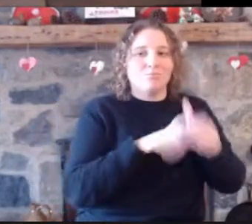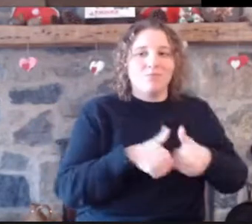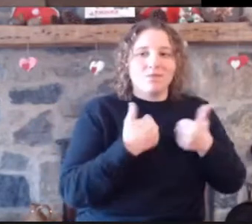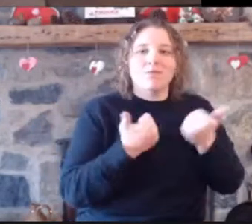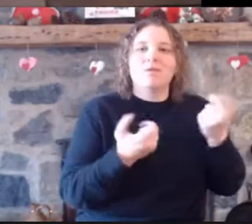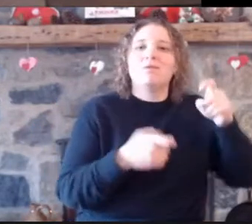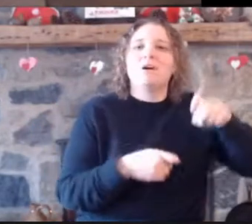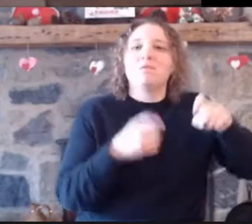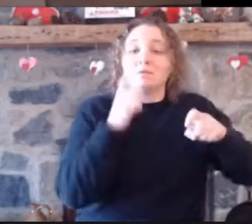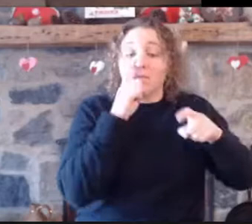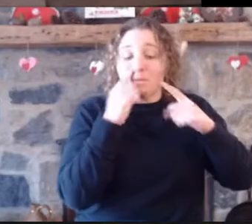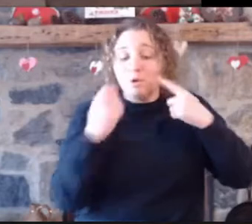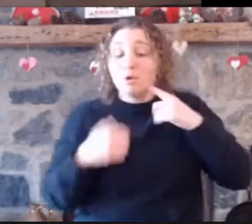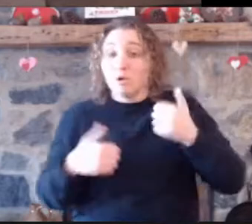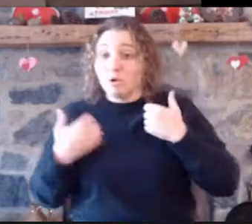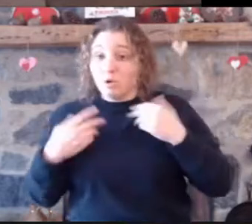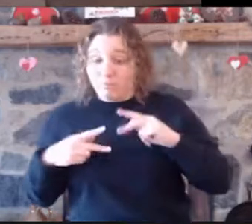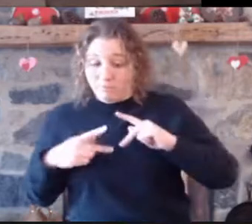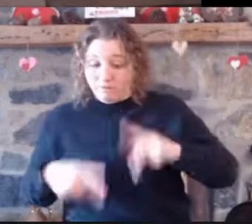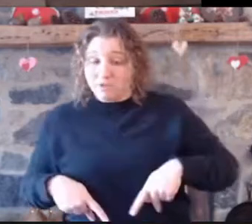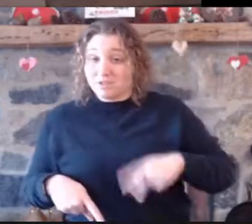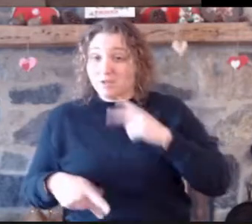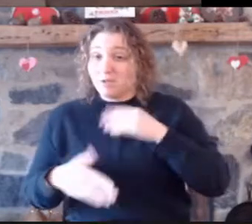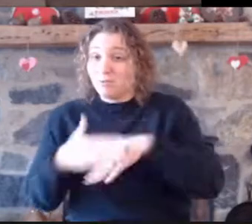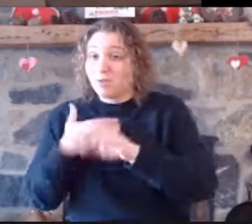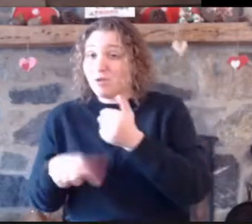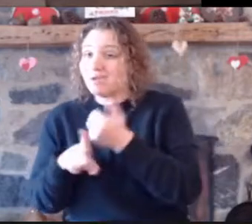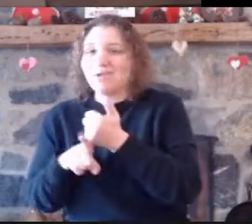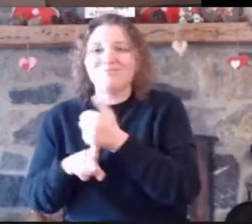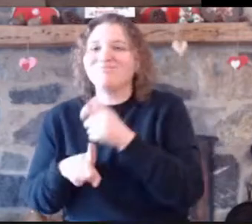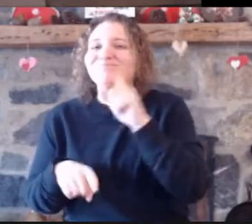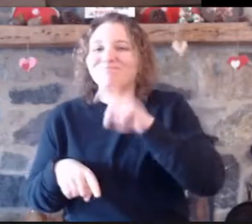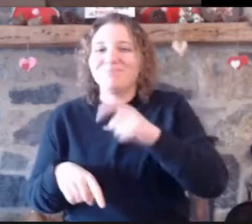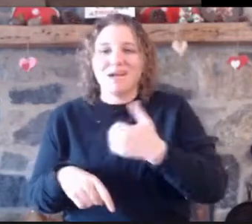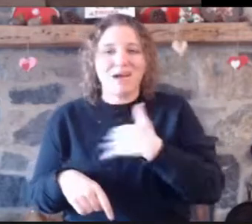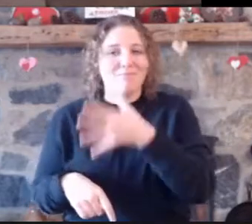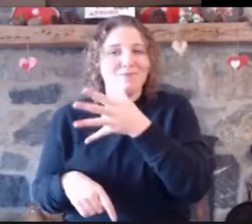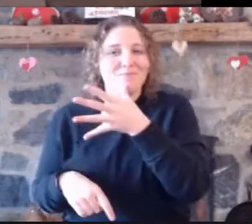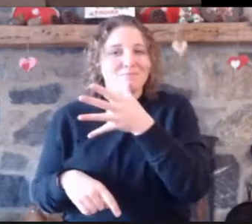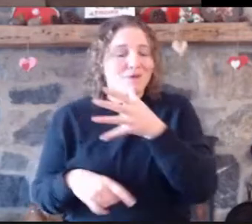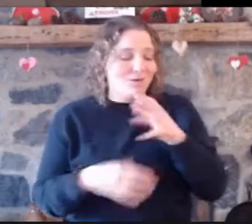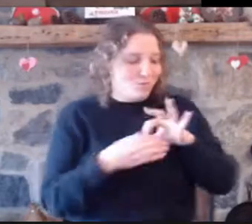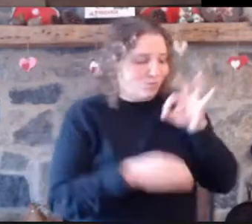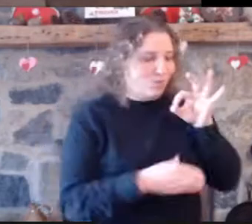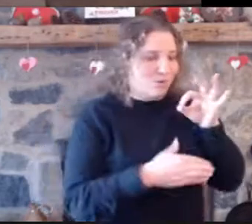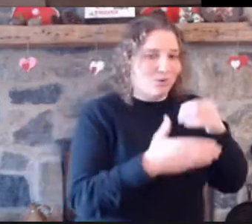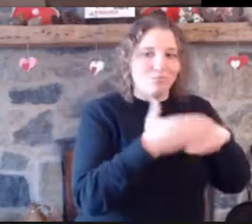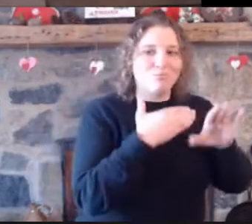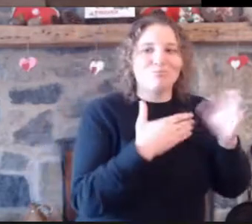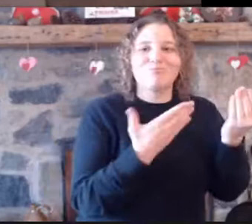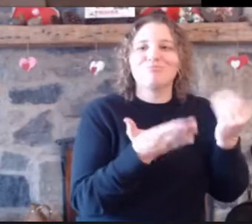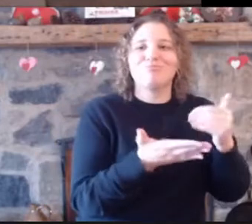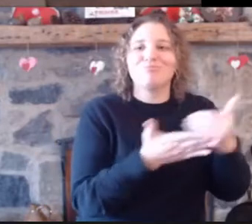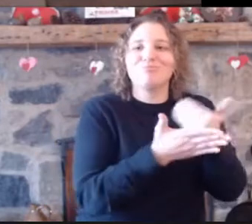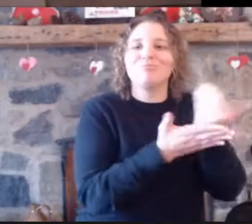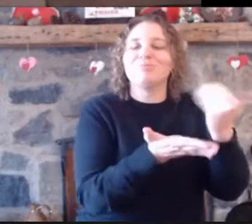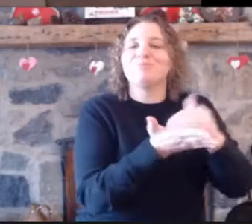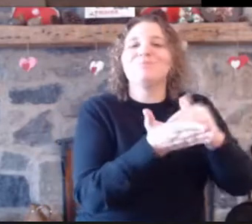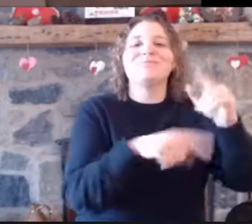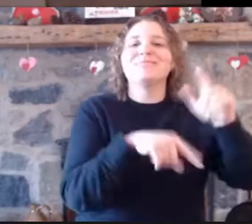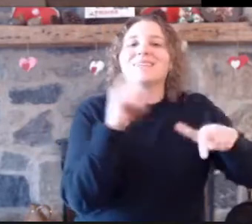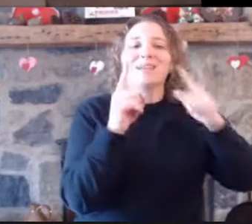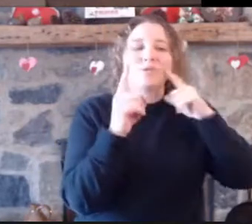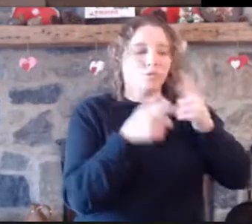not birth yourself physically. Your mother did it. You cannot birth yourself spiritually. It comes from God when you trust in Jesus